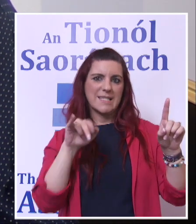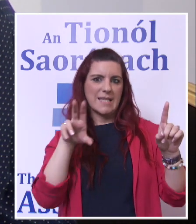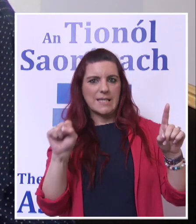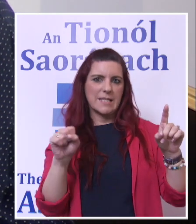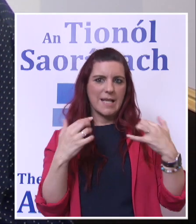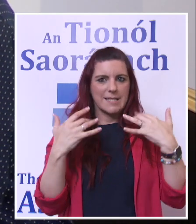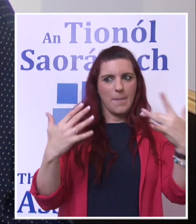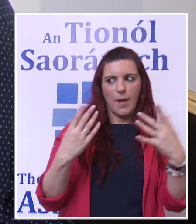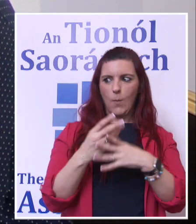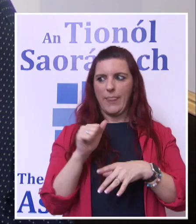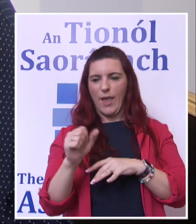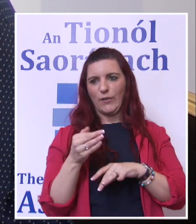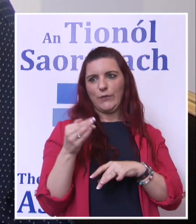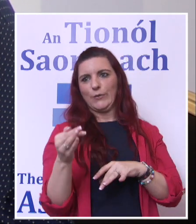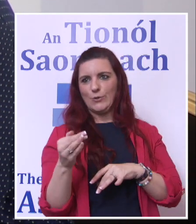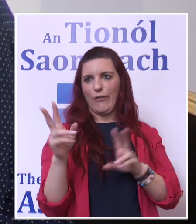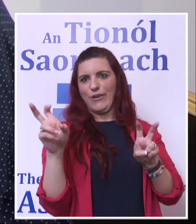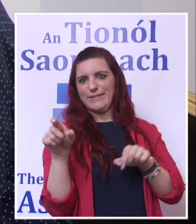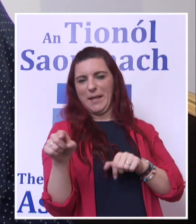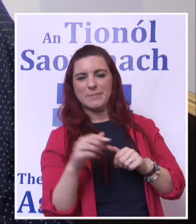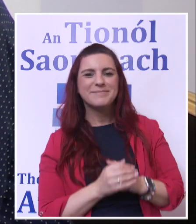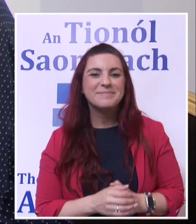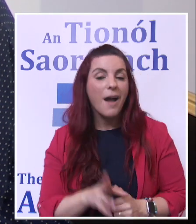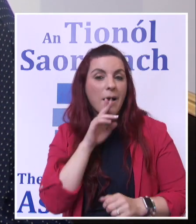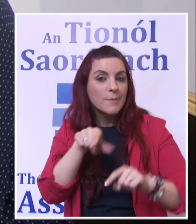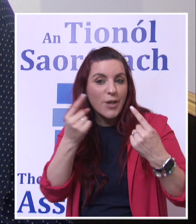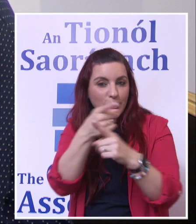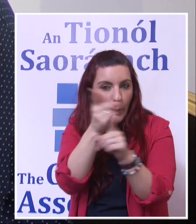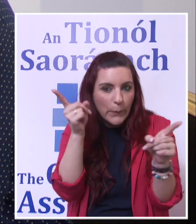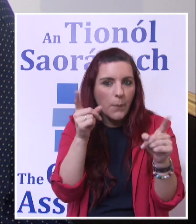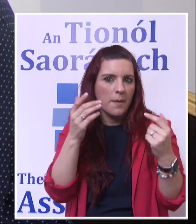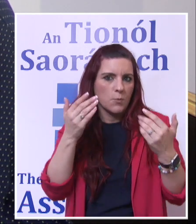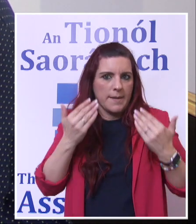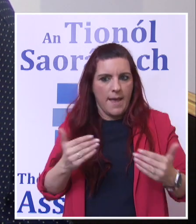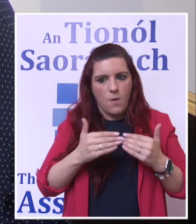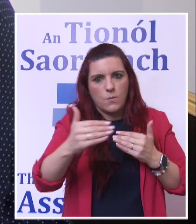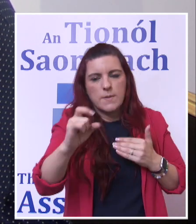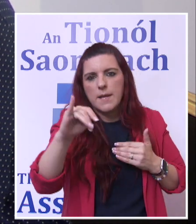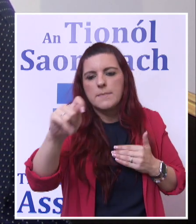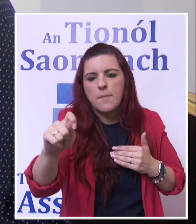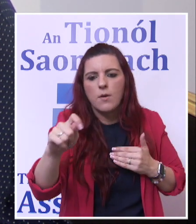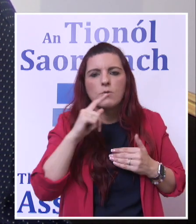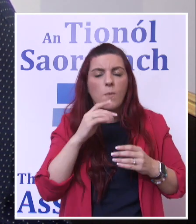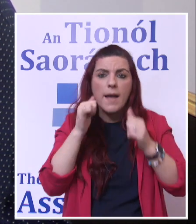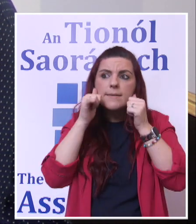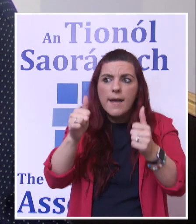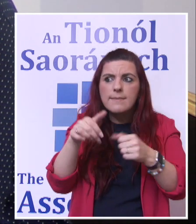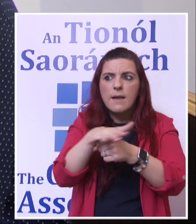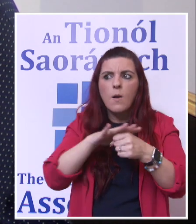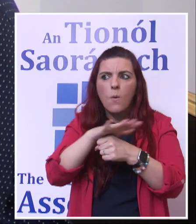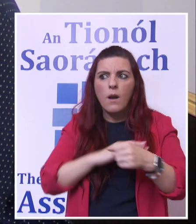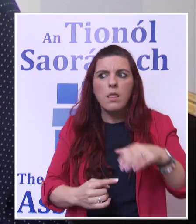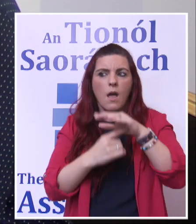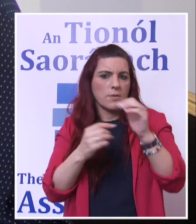with their field trips. But I would challenge you between now and September to attend a local authority meeting. You